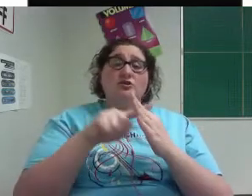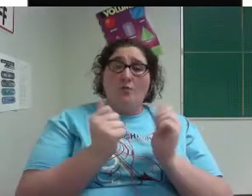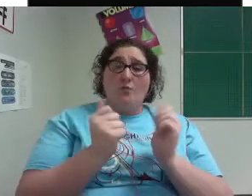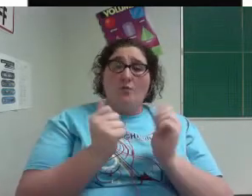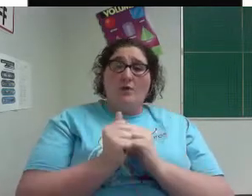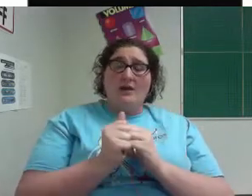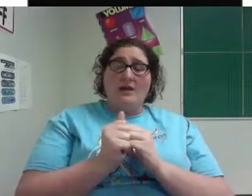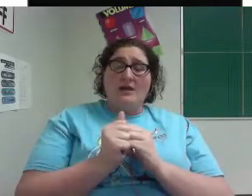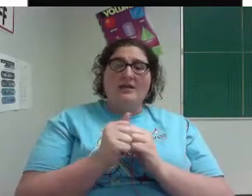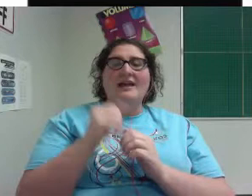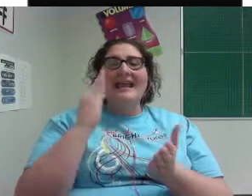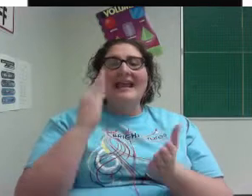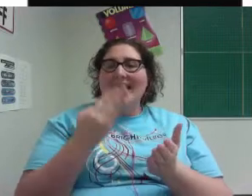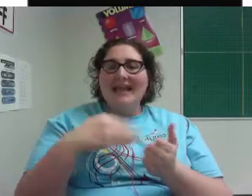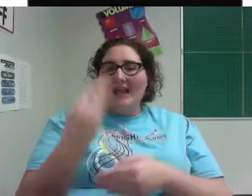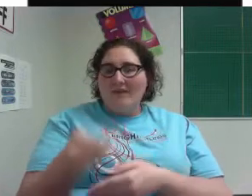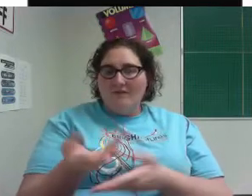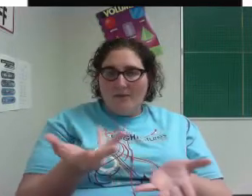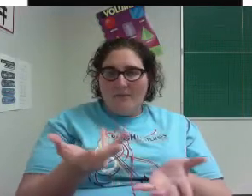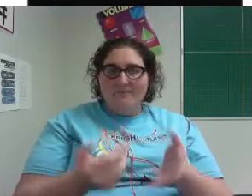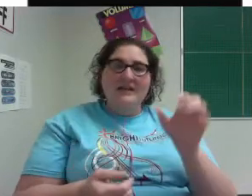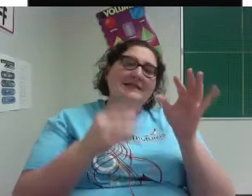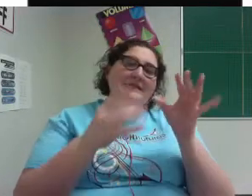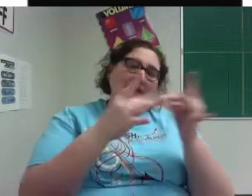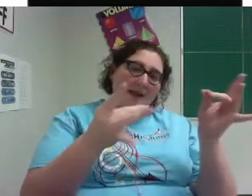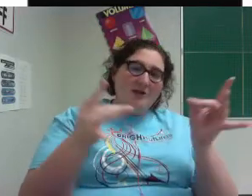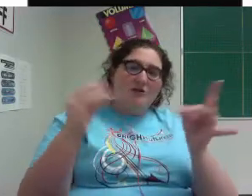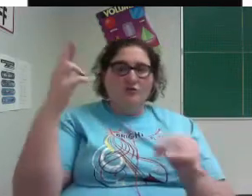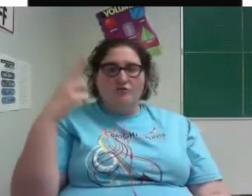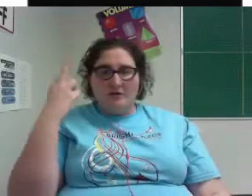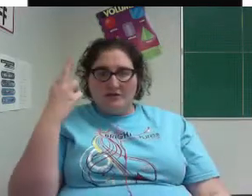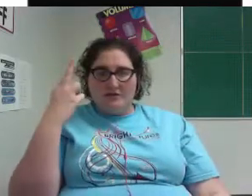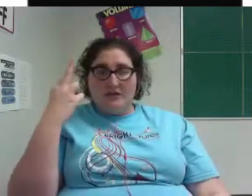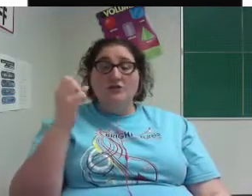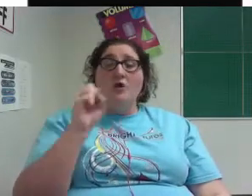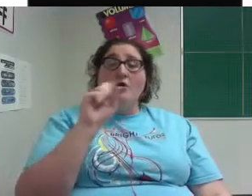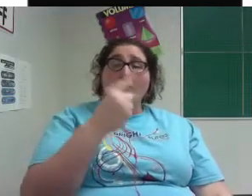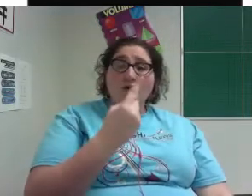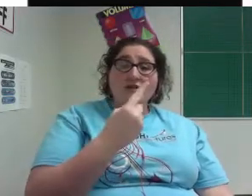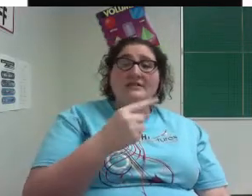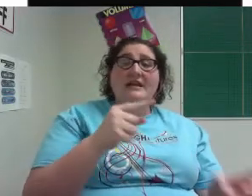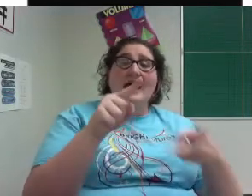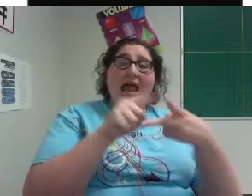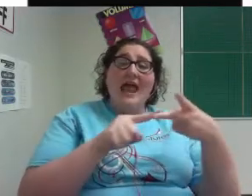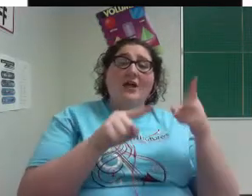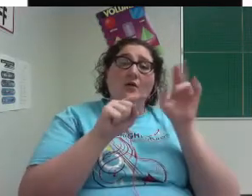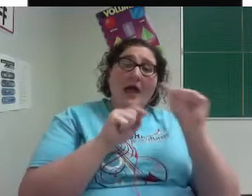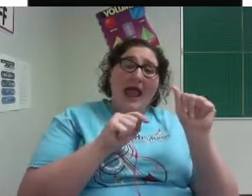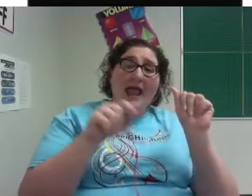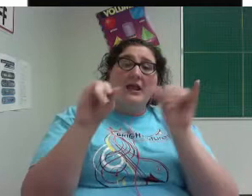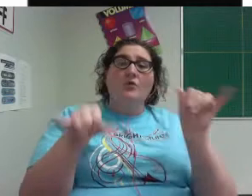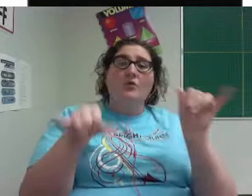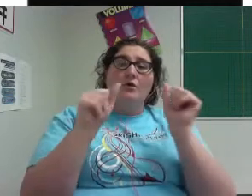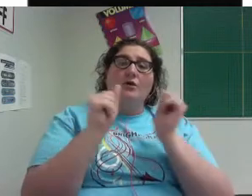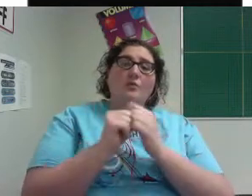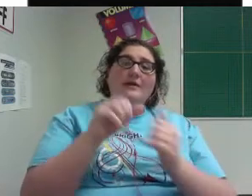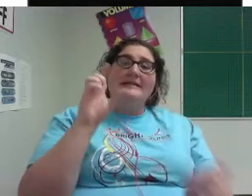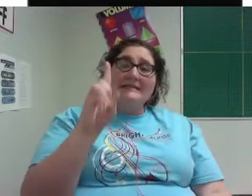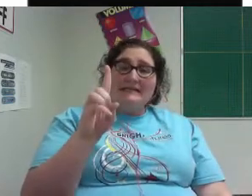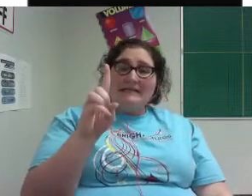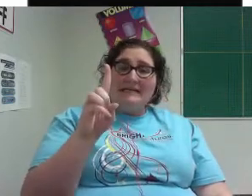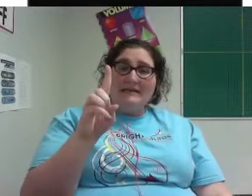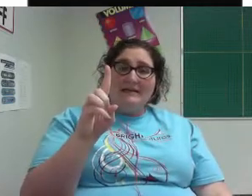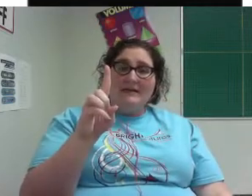off with our given. So statements, reasons. So I'm going to say angle A is congruent to